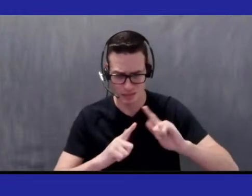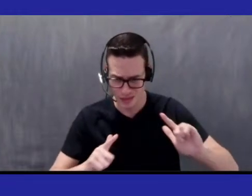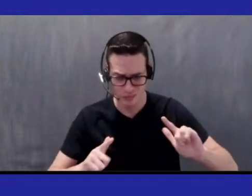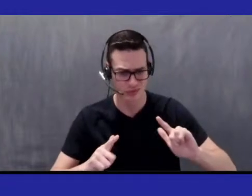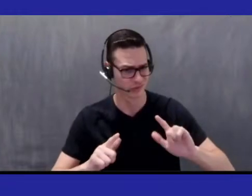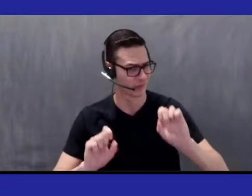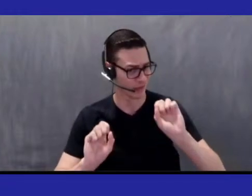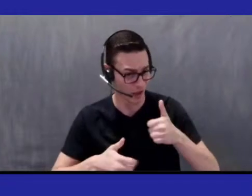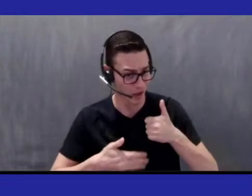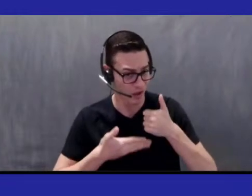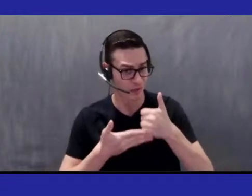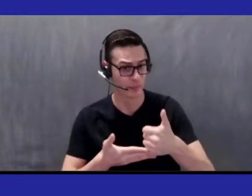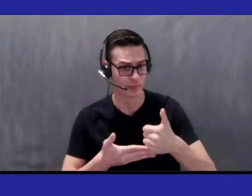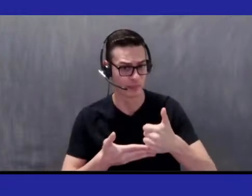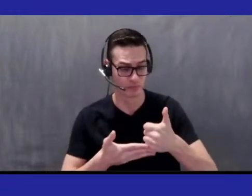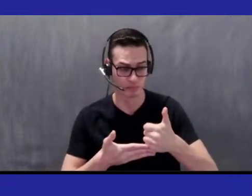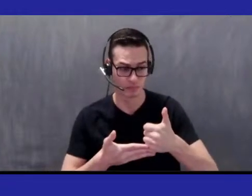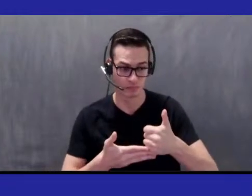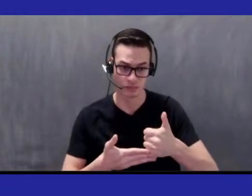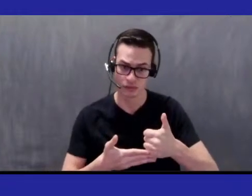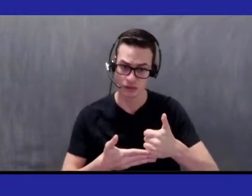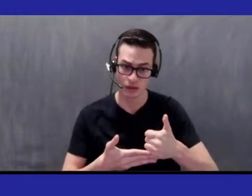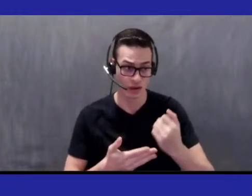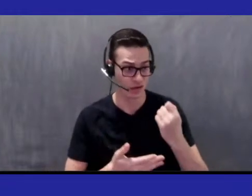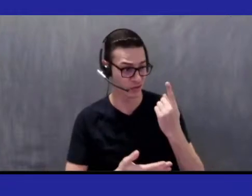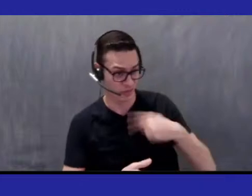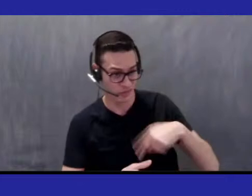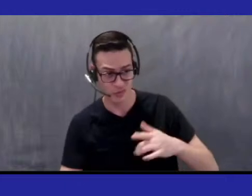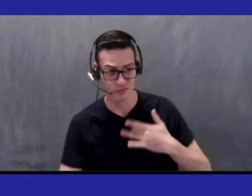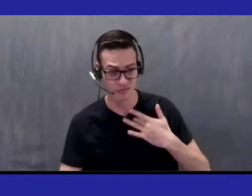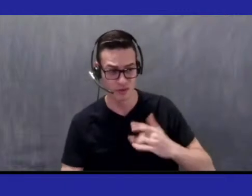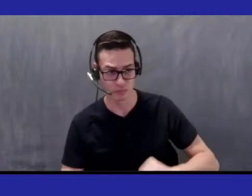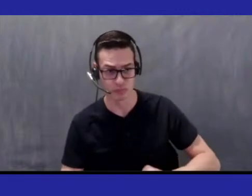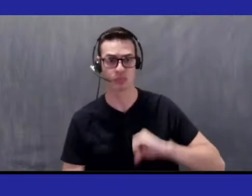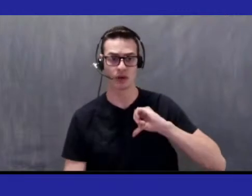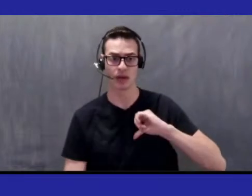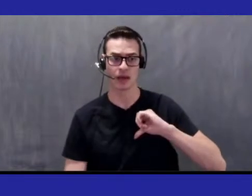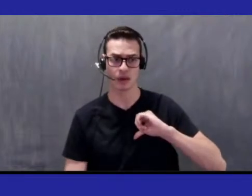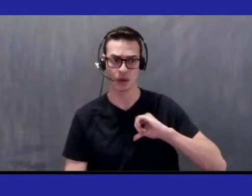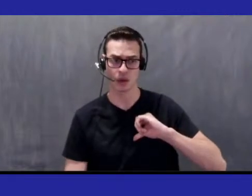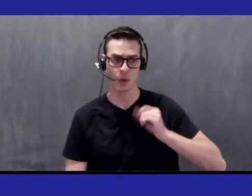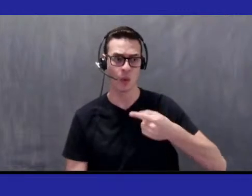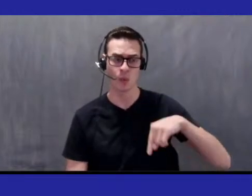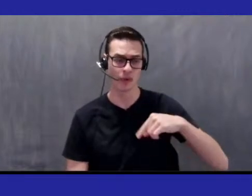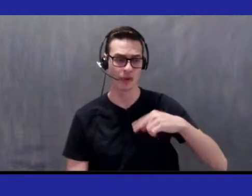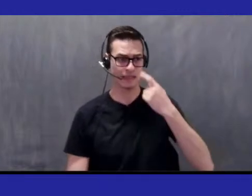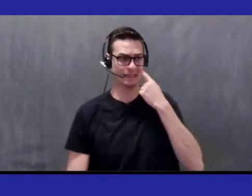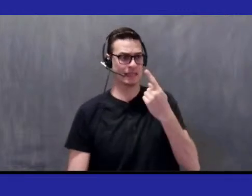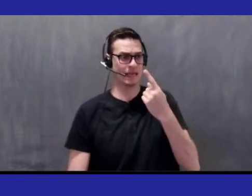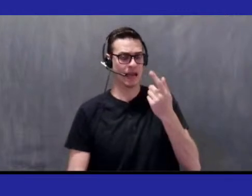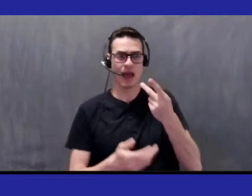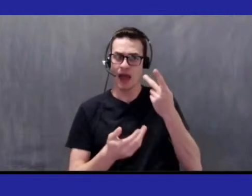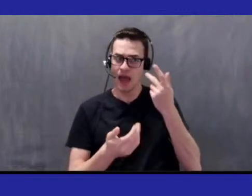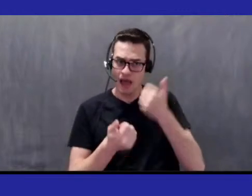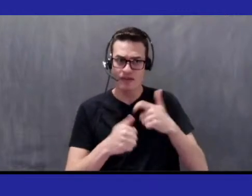through is the pride in speaking a second language. So we find that every time we launch this medical interpreter skills program, we